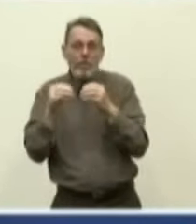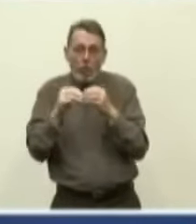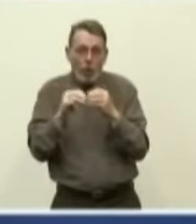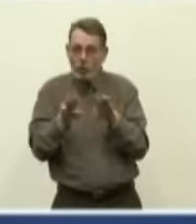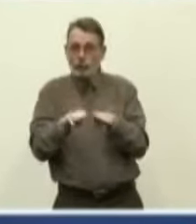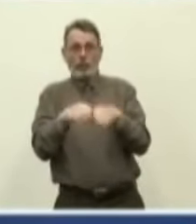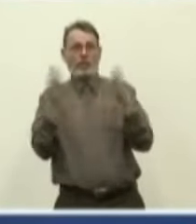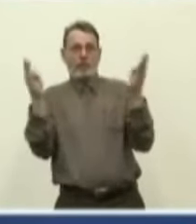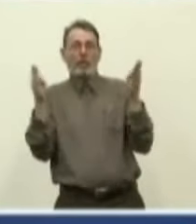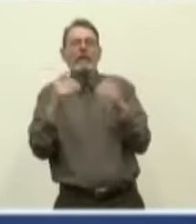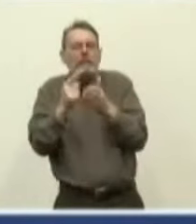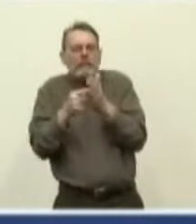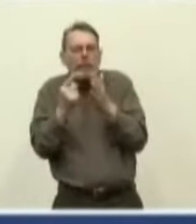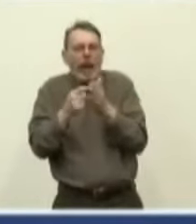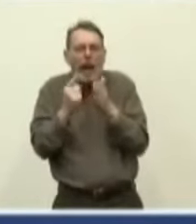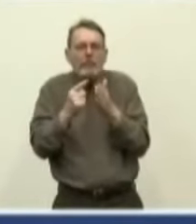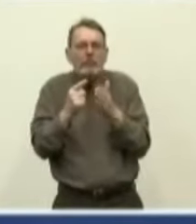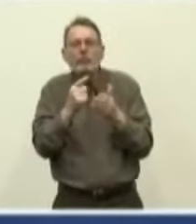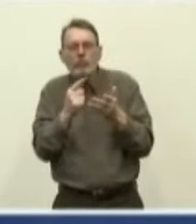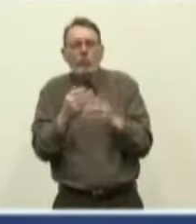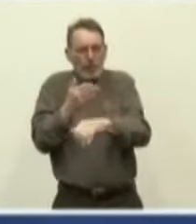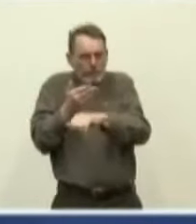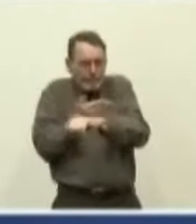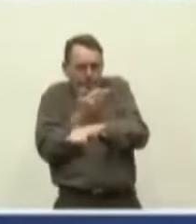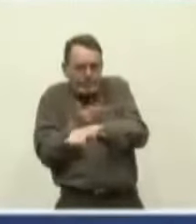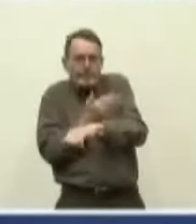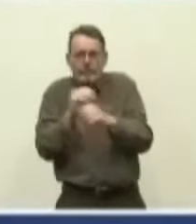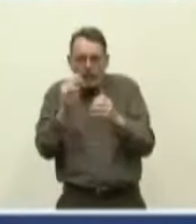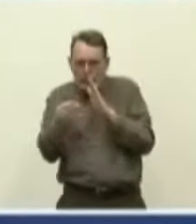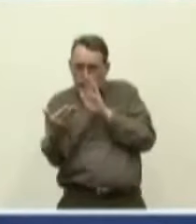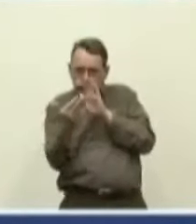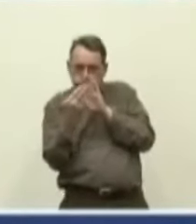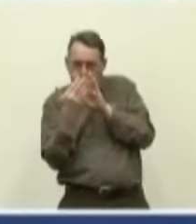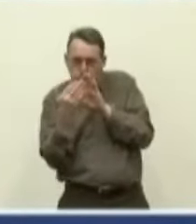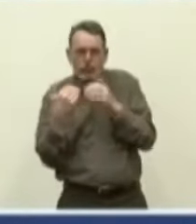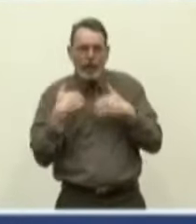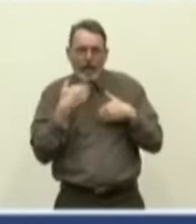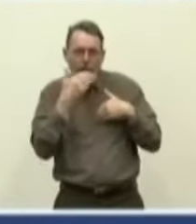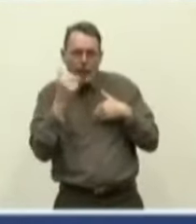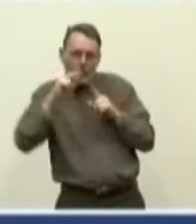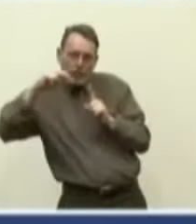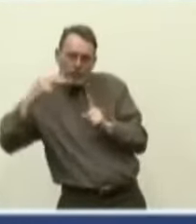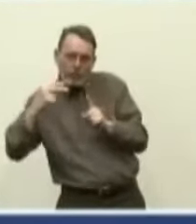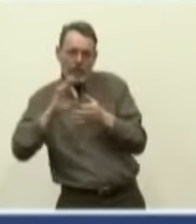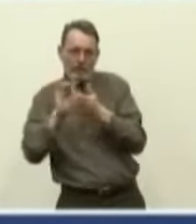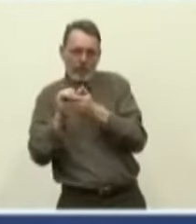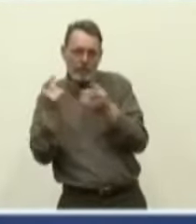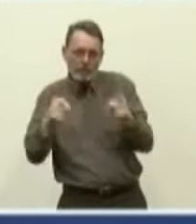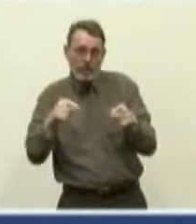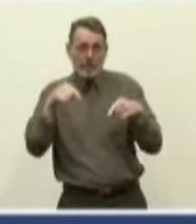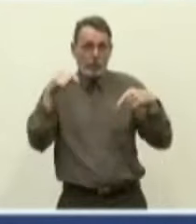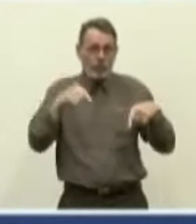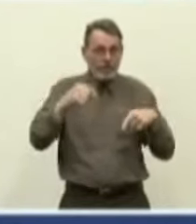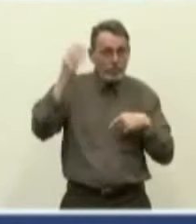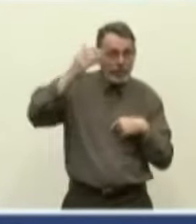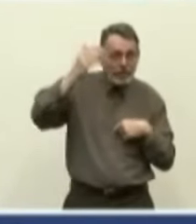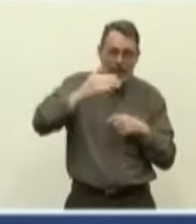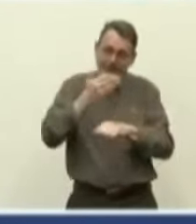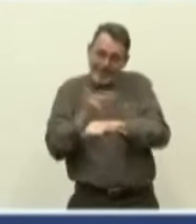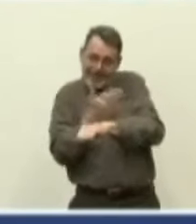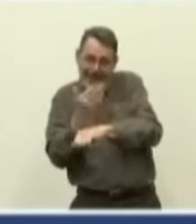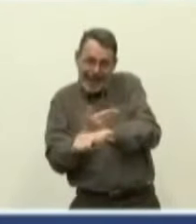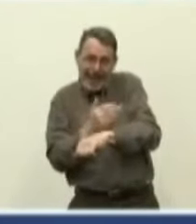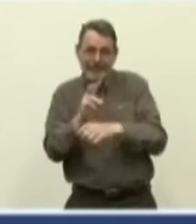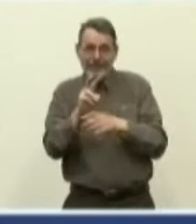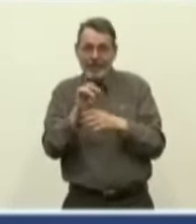been enhanced to allow for a better perspective of this incident. Please note that this presentation, the enhanced video, and the